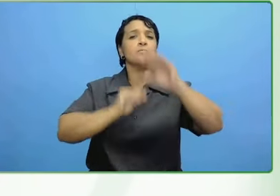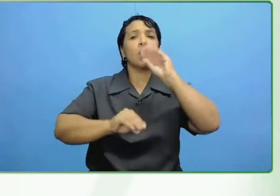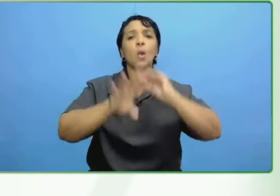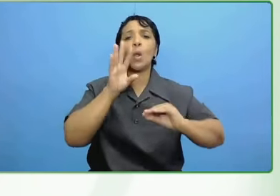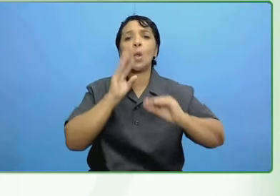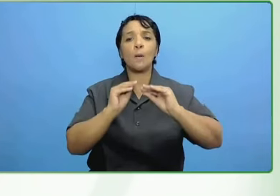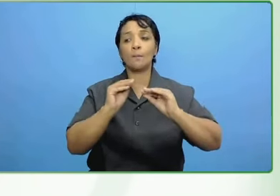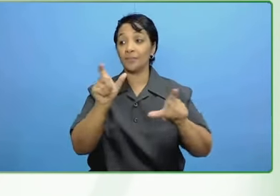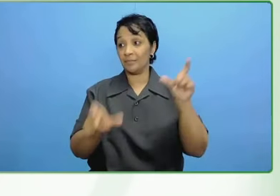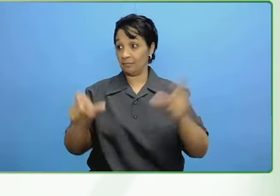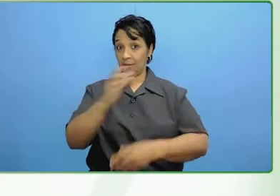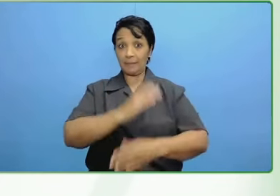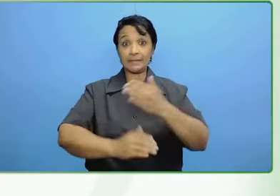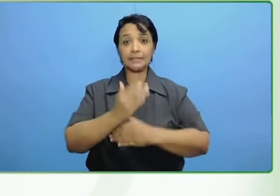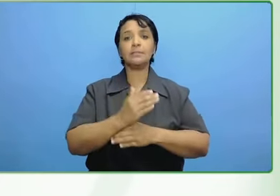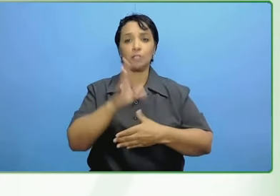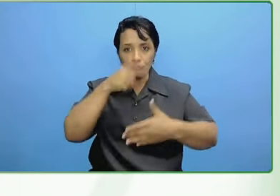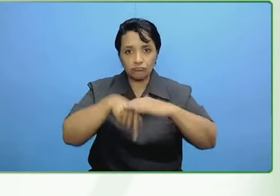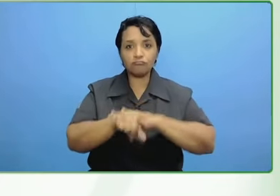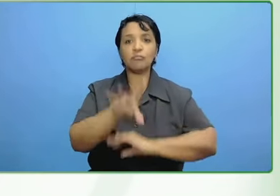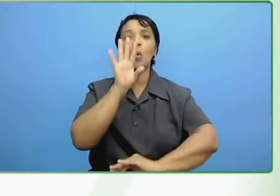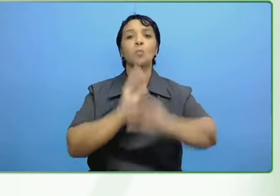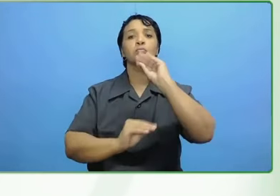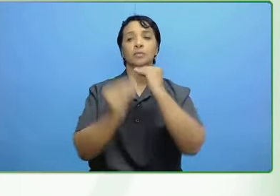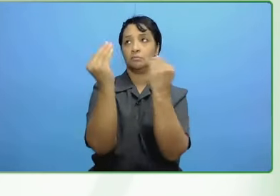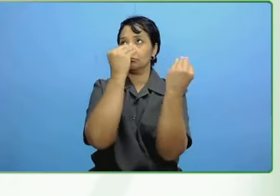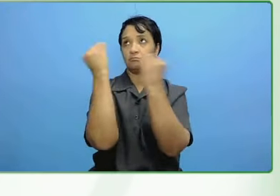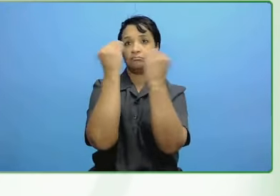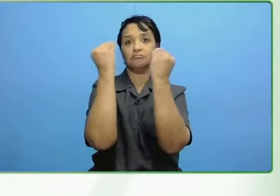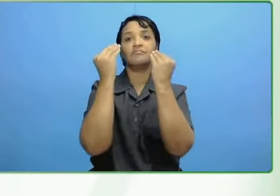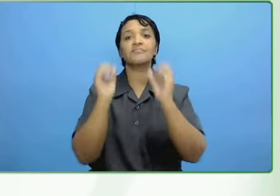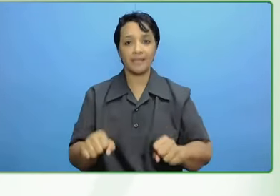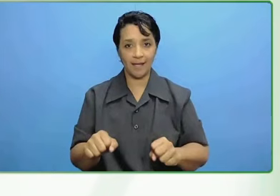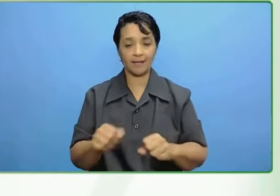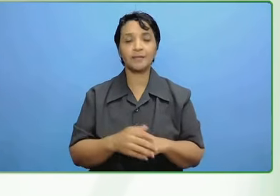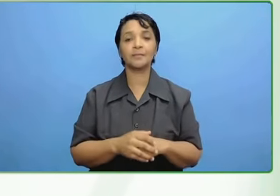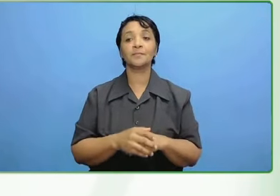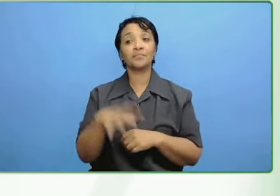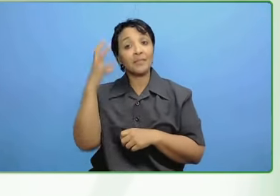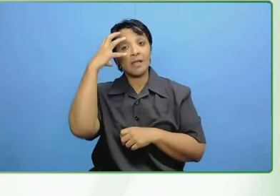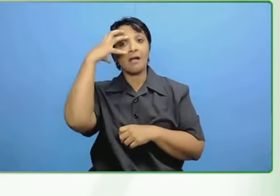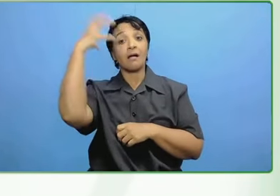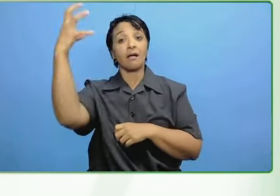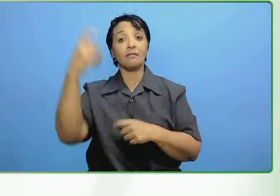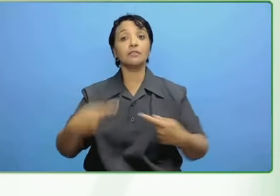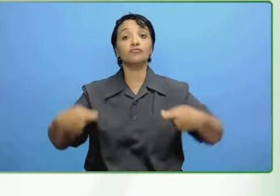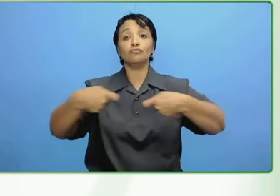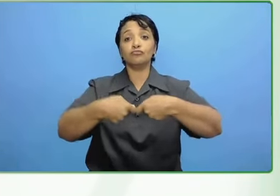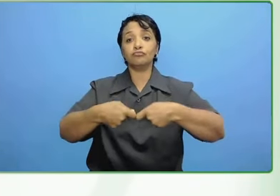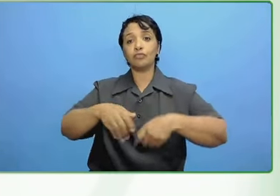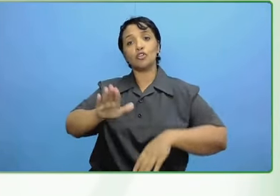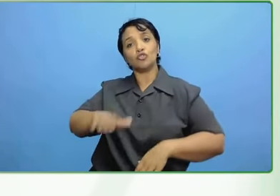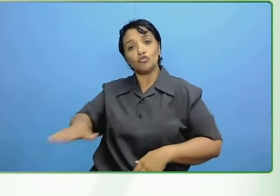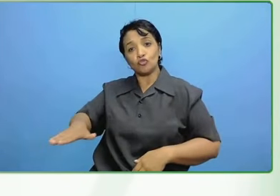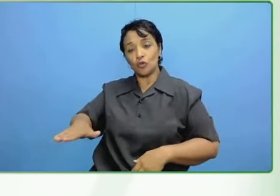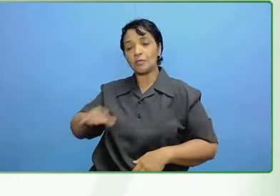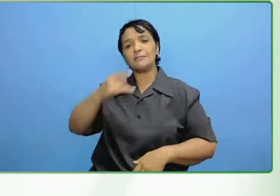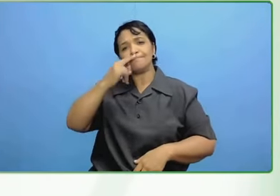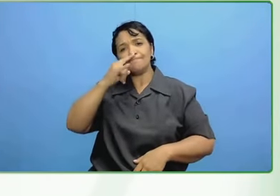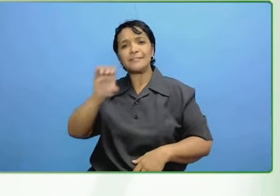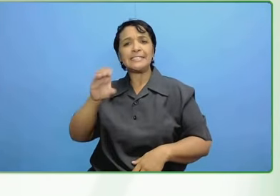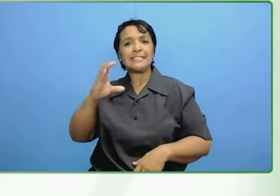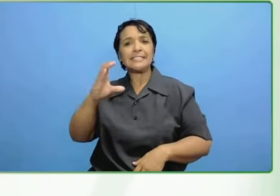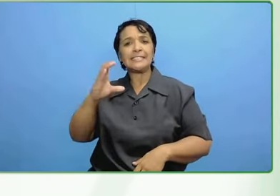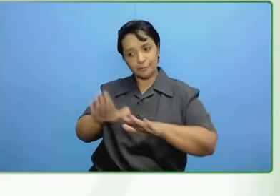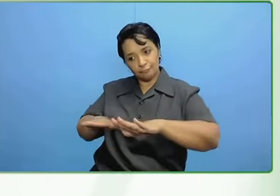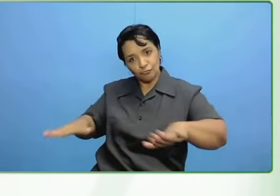with disabilities. We have also expanded the range of government-funded early intervention services for preschool-aged children with